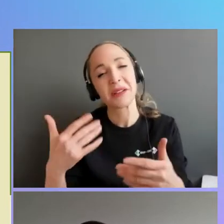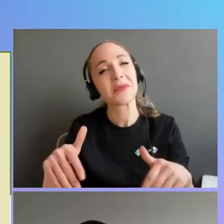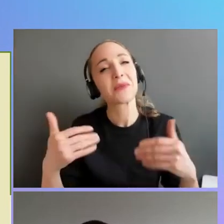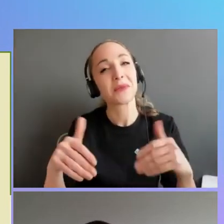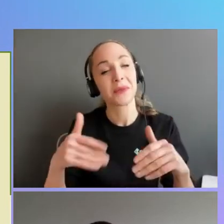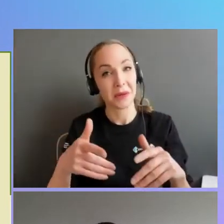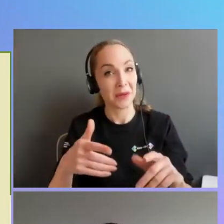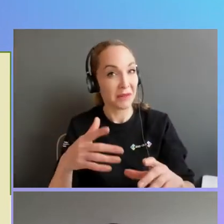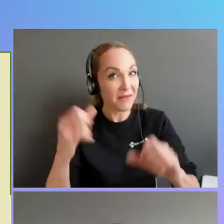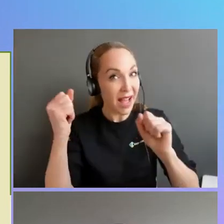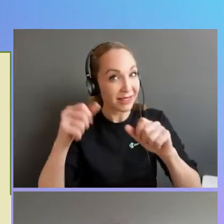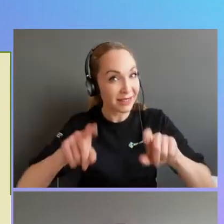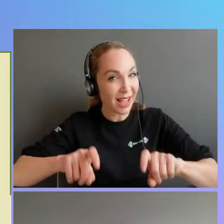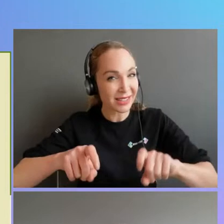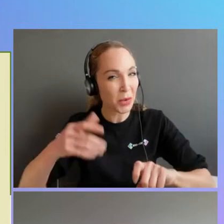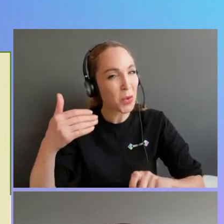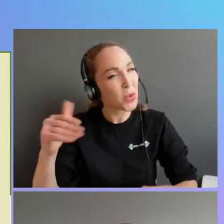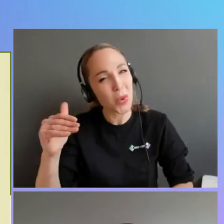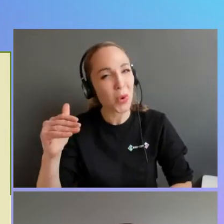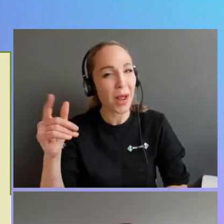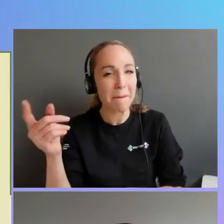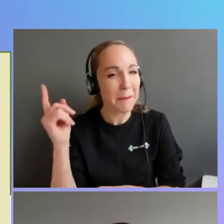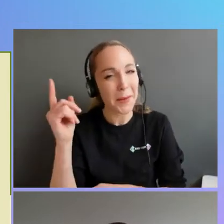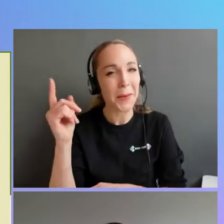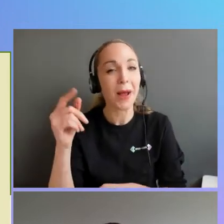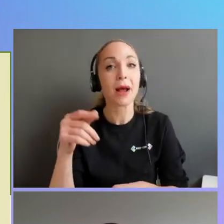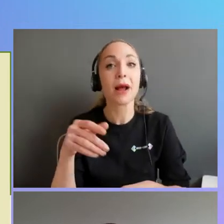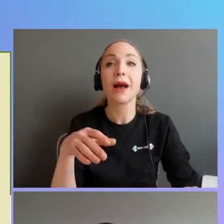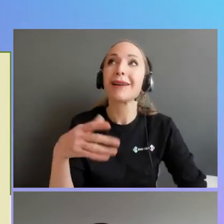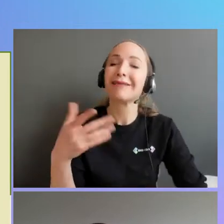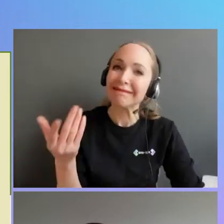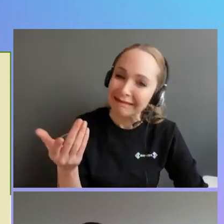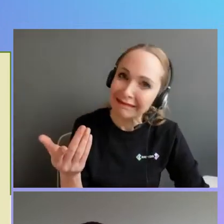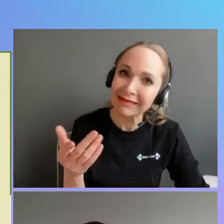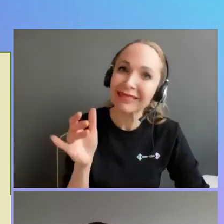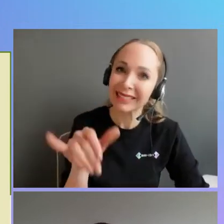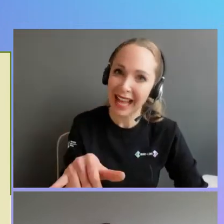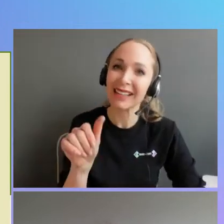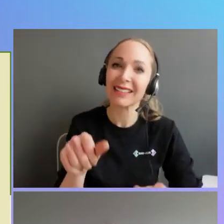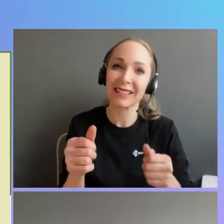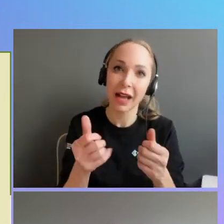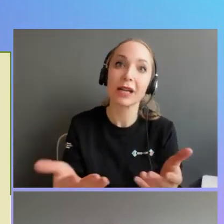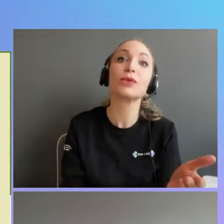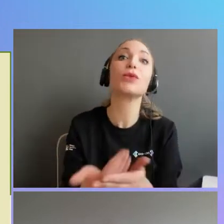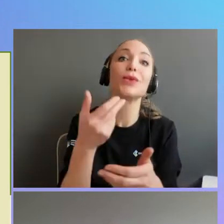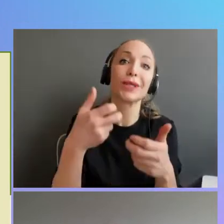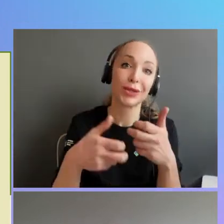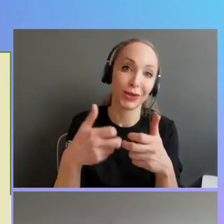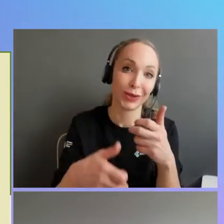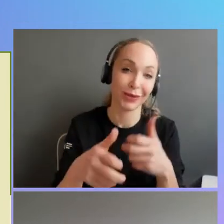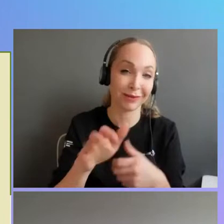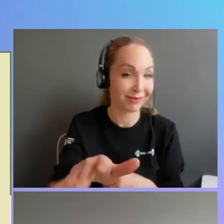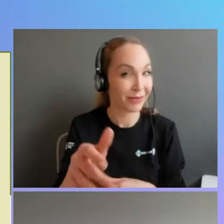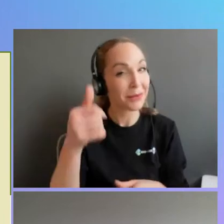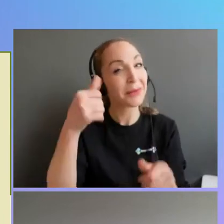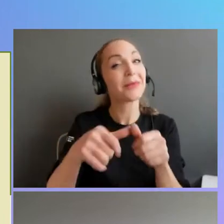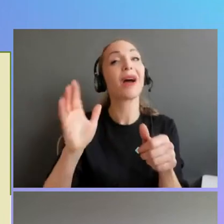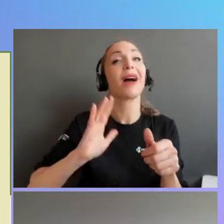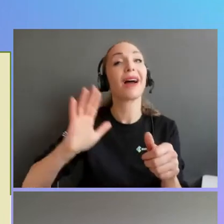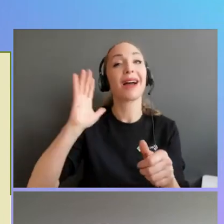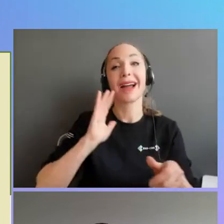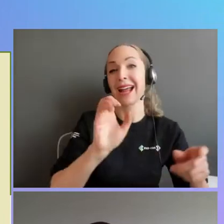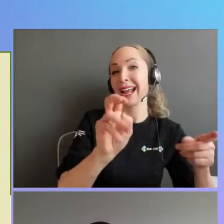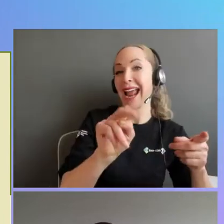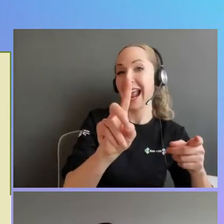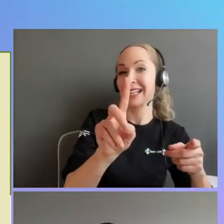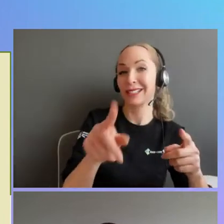issues. Something that wouldn't be an issue with end-to-end testing, for example, is having your fonts